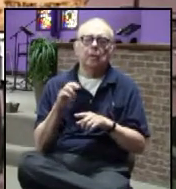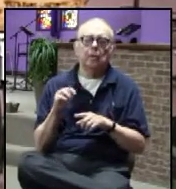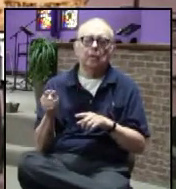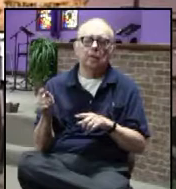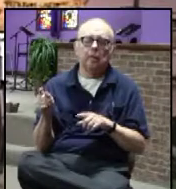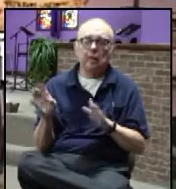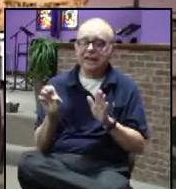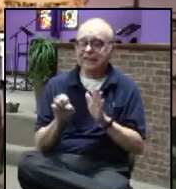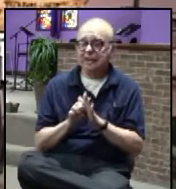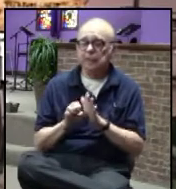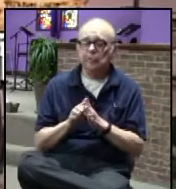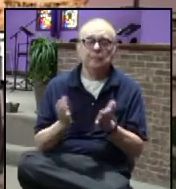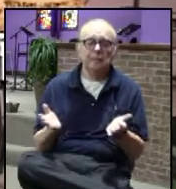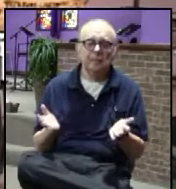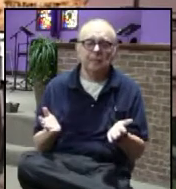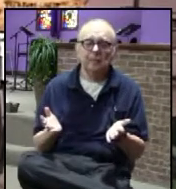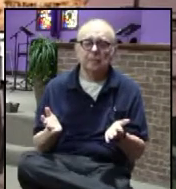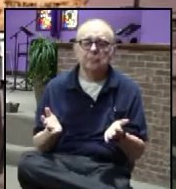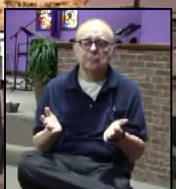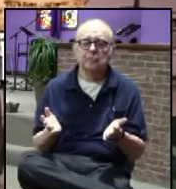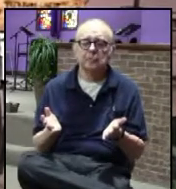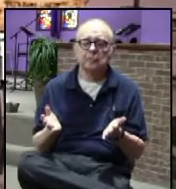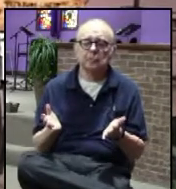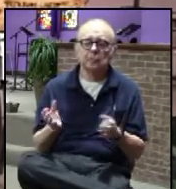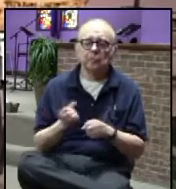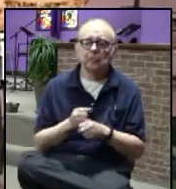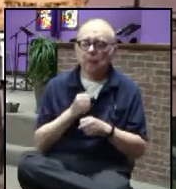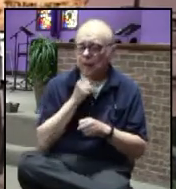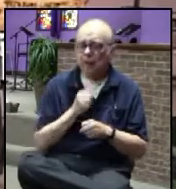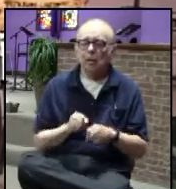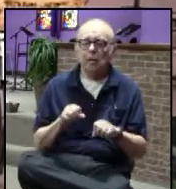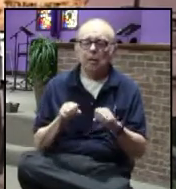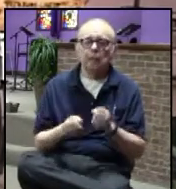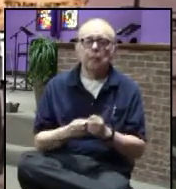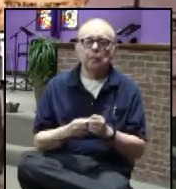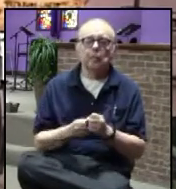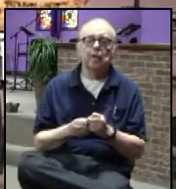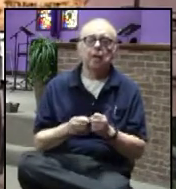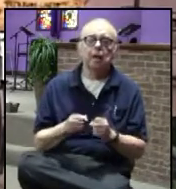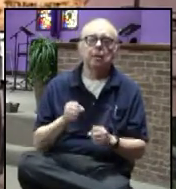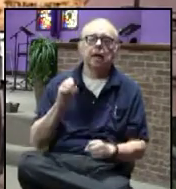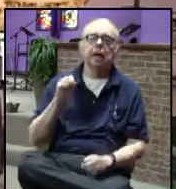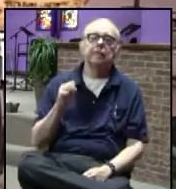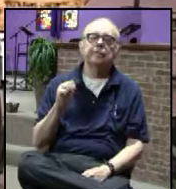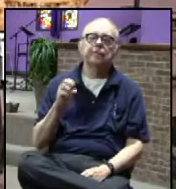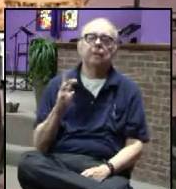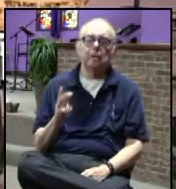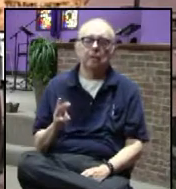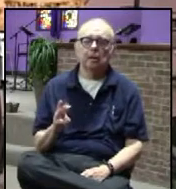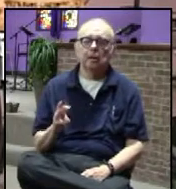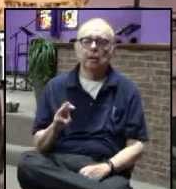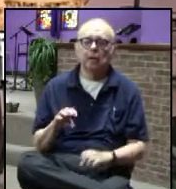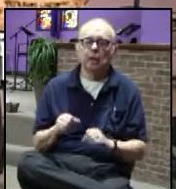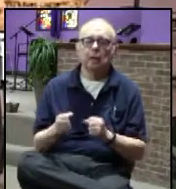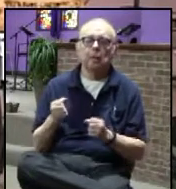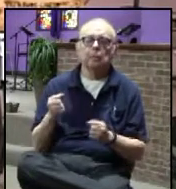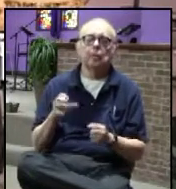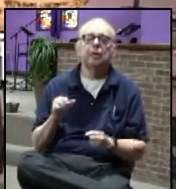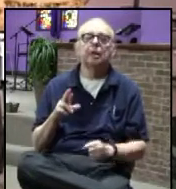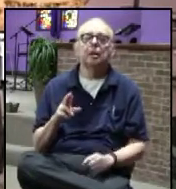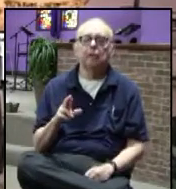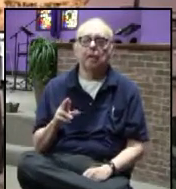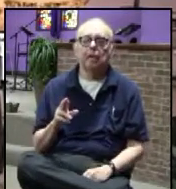like for instance, you got an old broken down saw or an old broken down